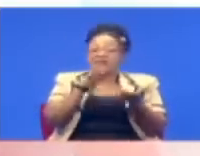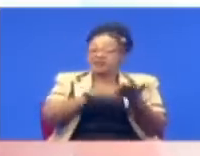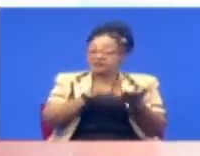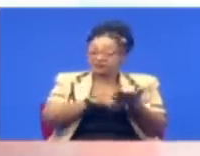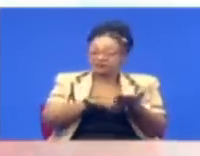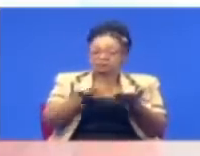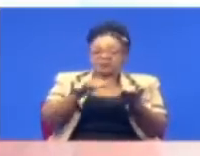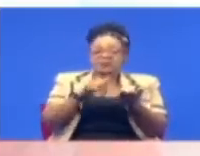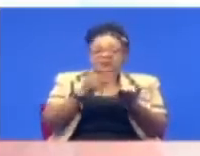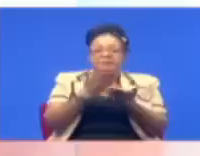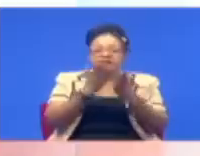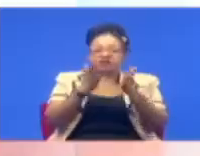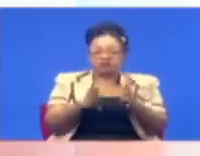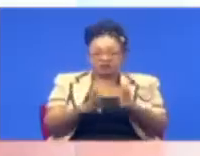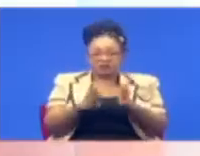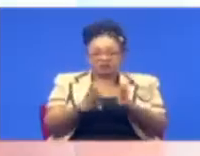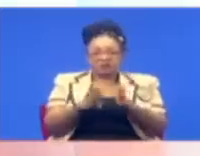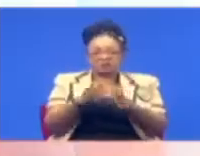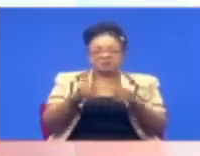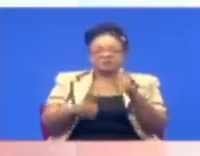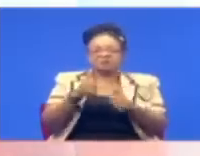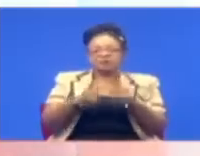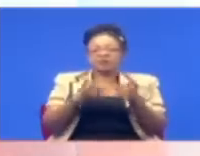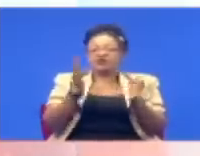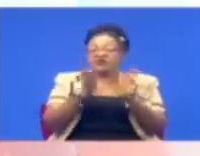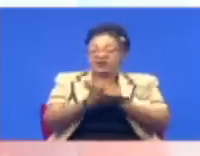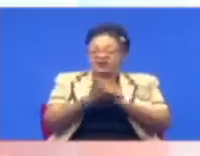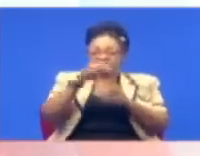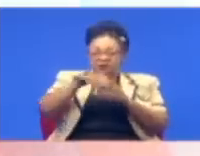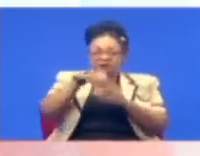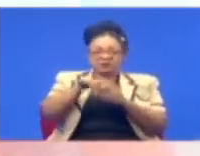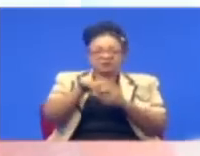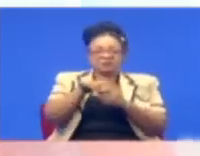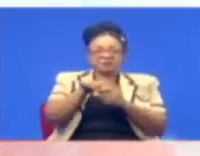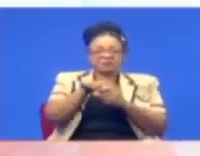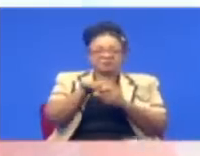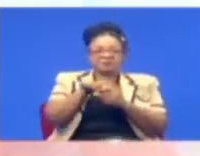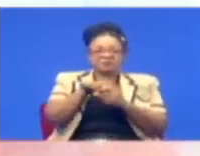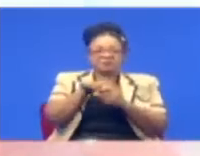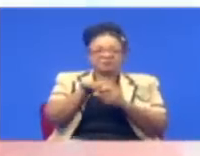petitioner, which was filed, in my view, within